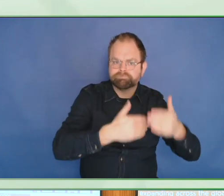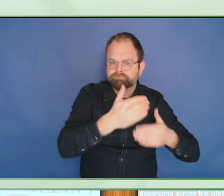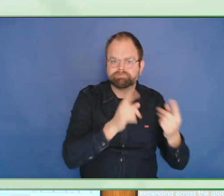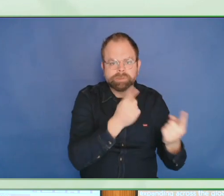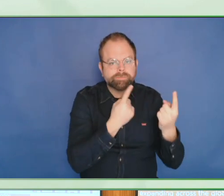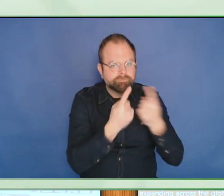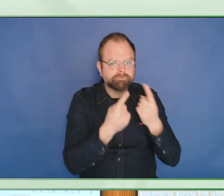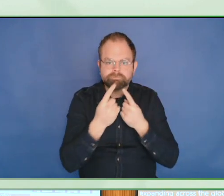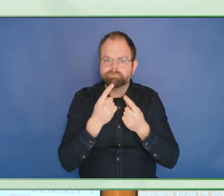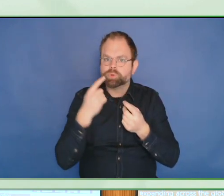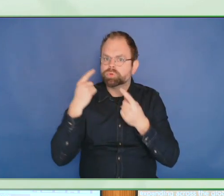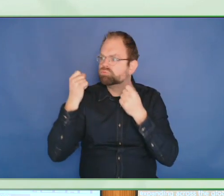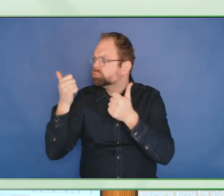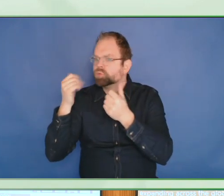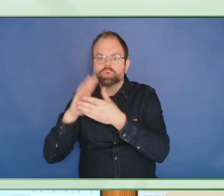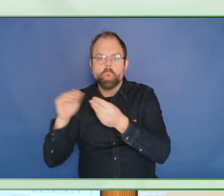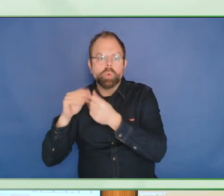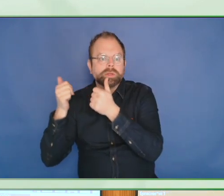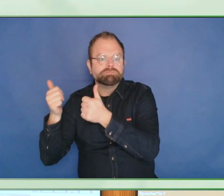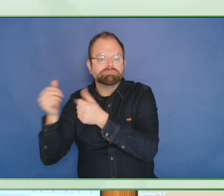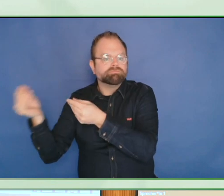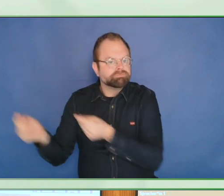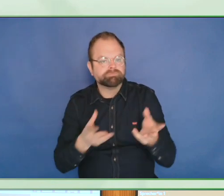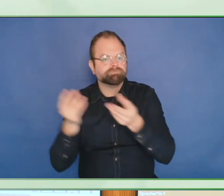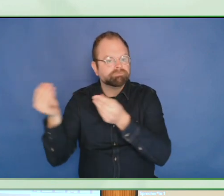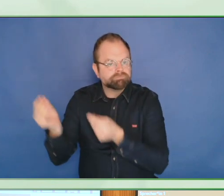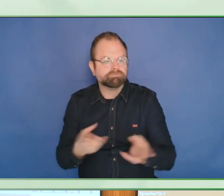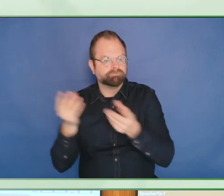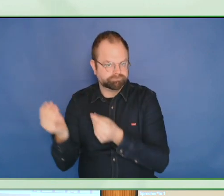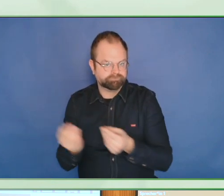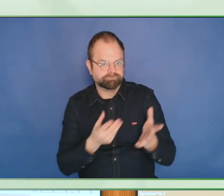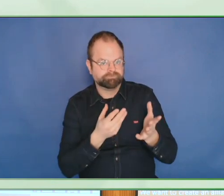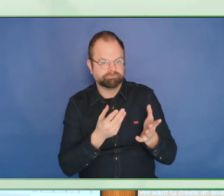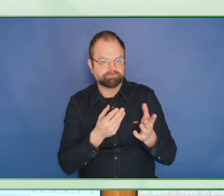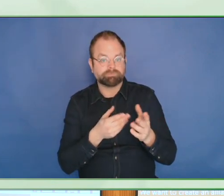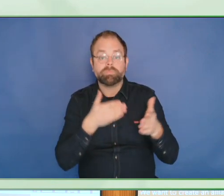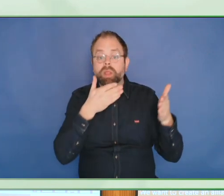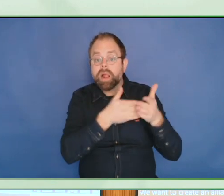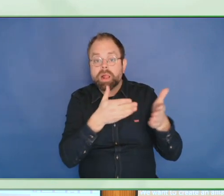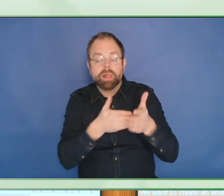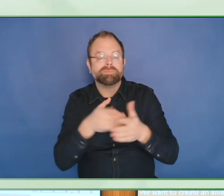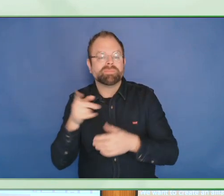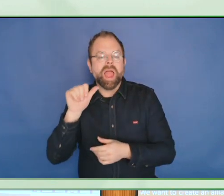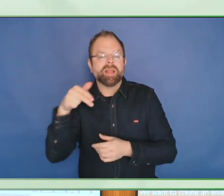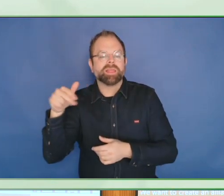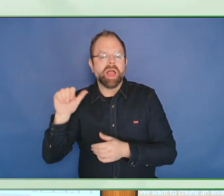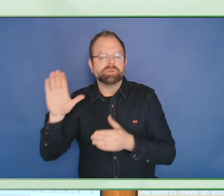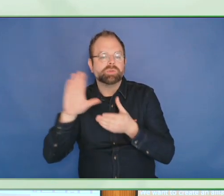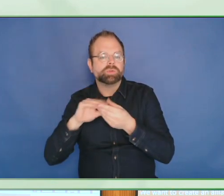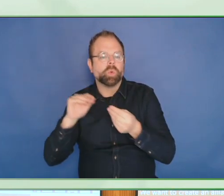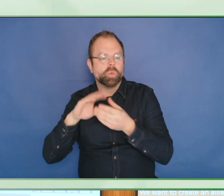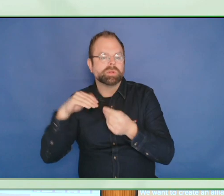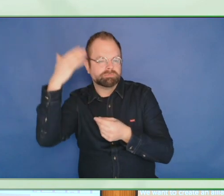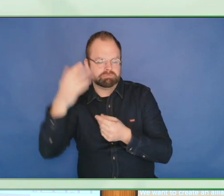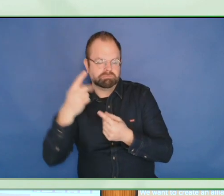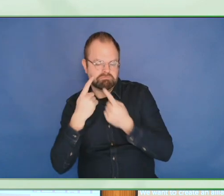more organizations, more stakeholders who are working towards the empowerment of women with disabilities. And what Youth for Jobs does best is